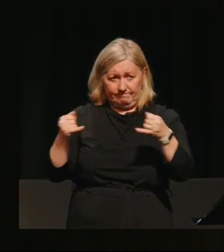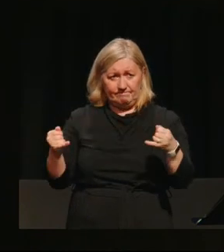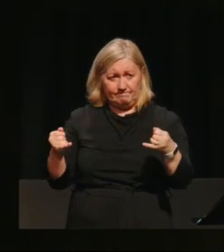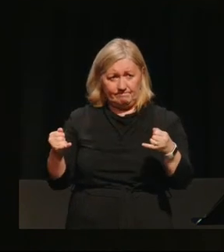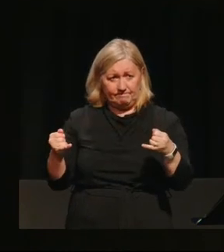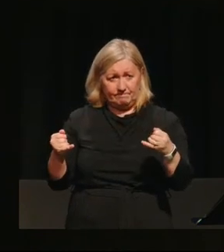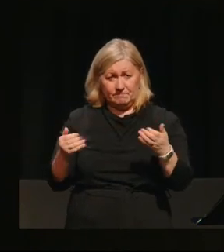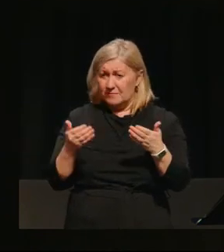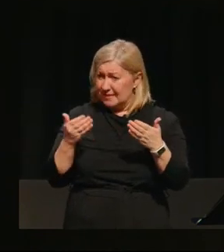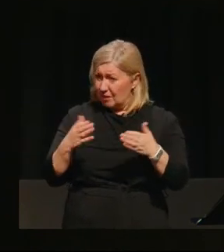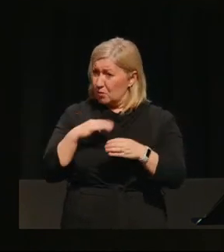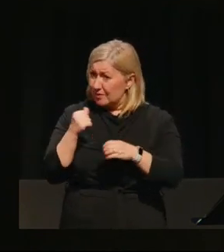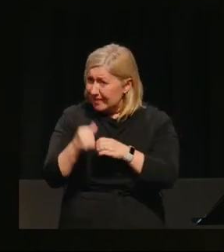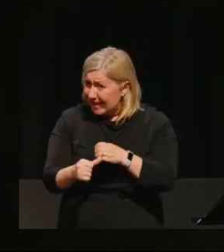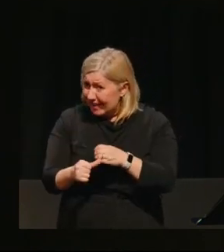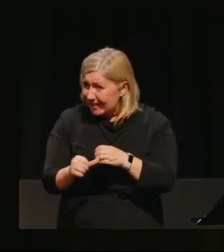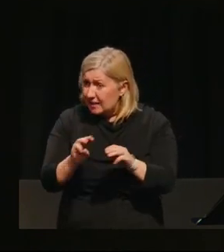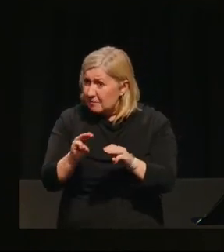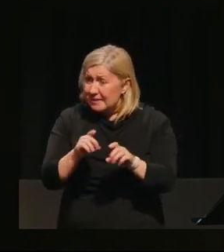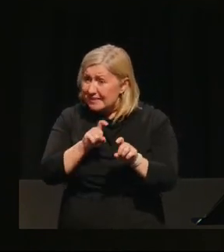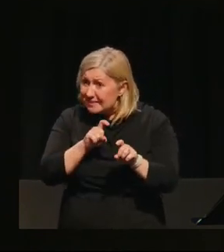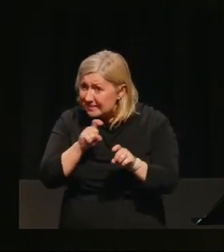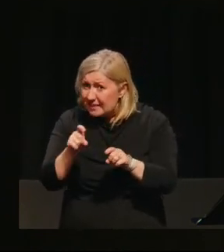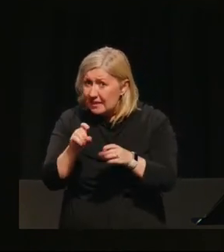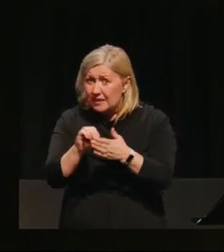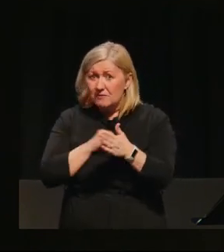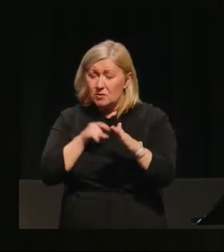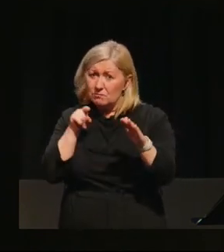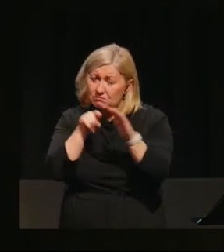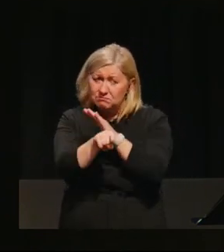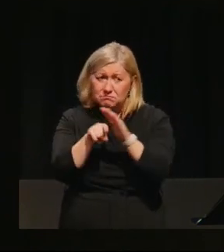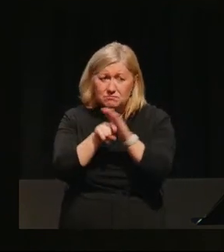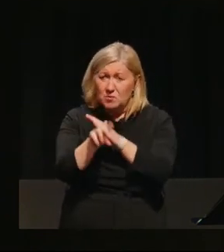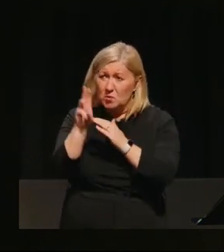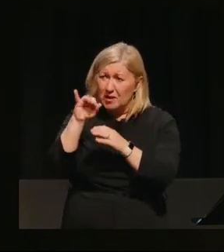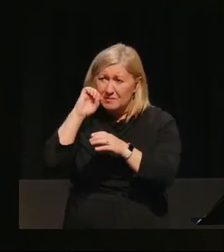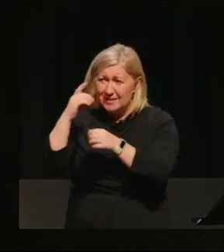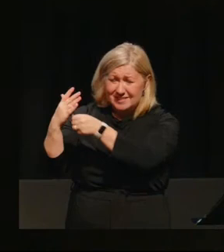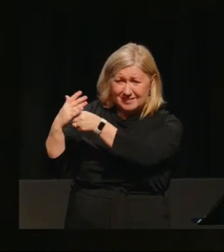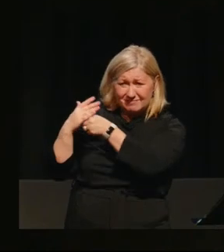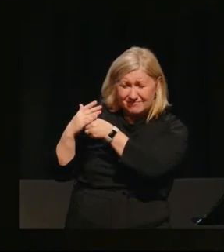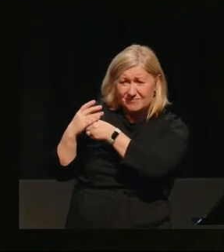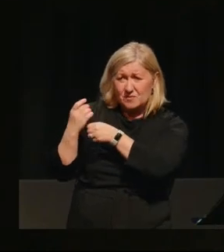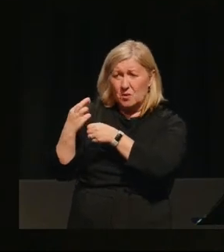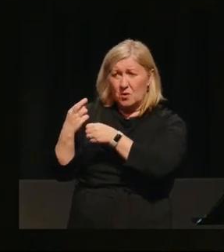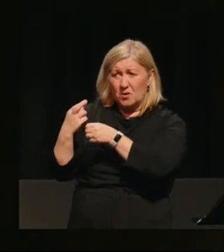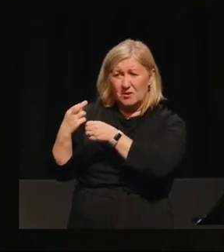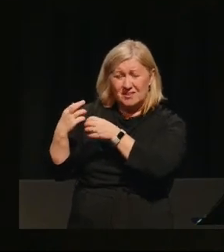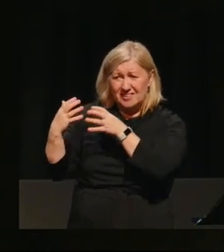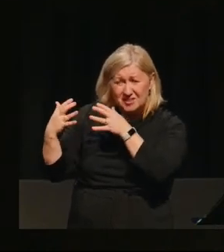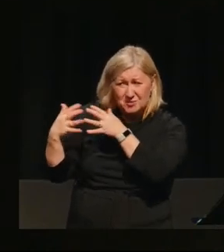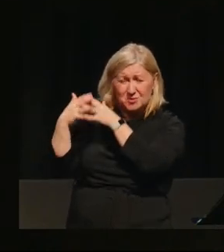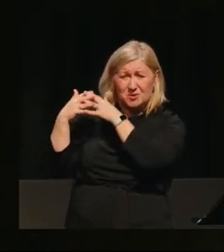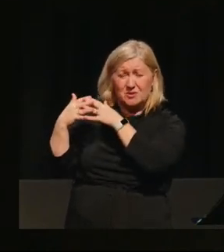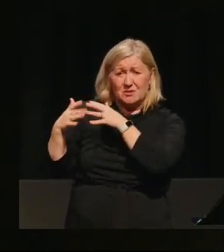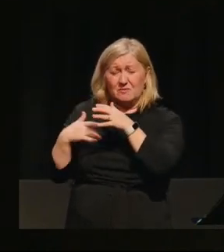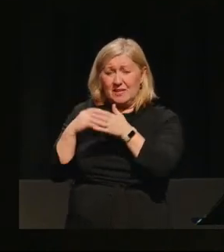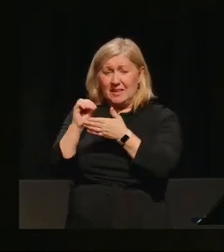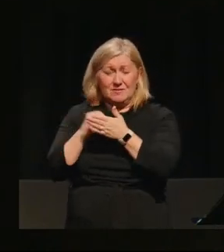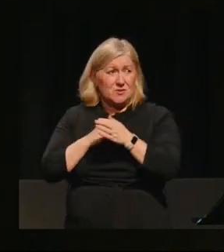still fleeing discrimination, persecution, tyranny, and war, desperate to find